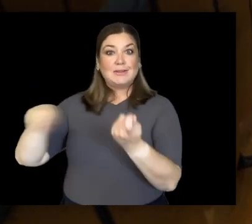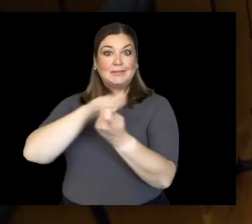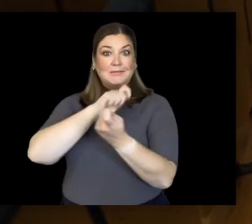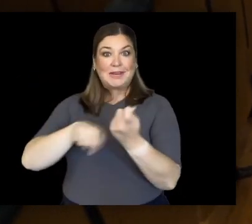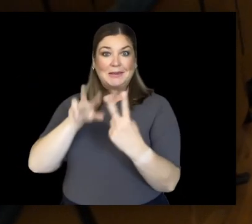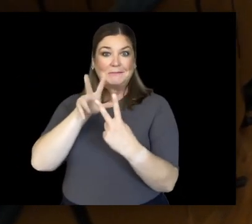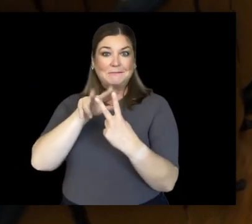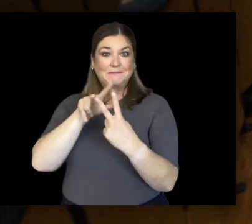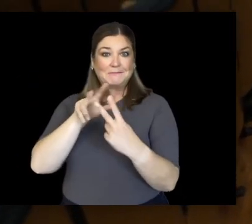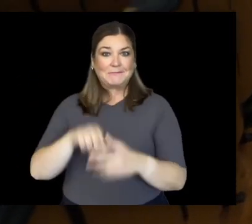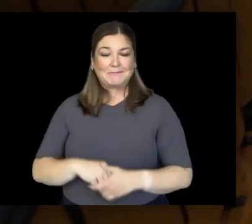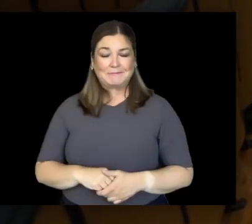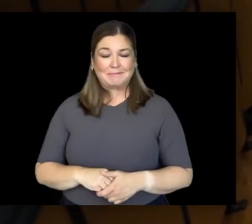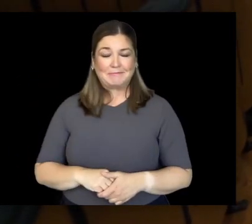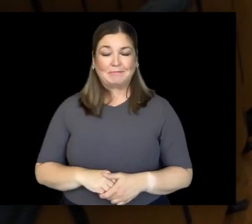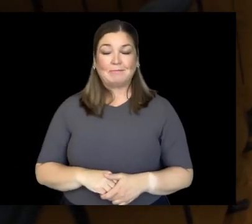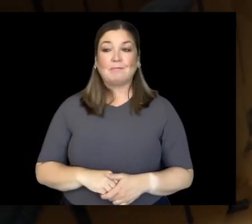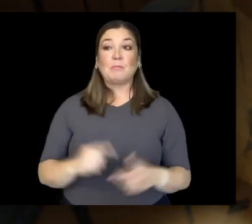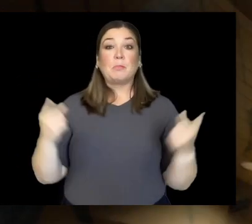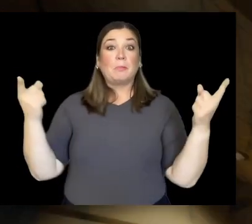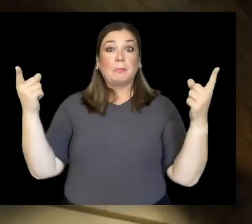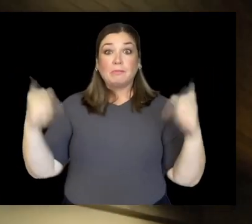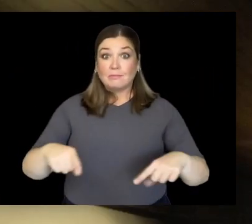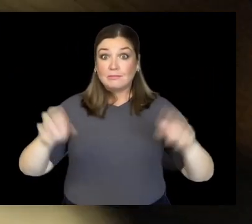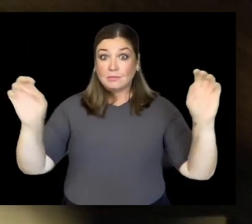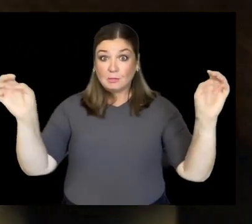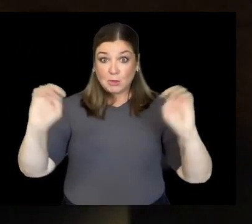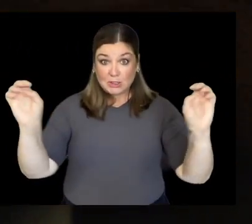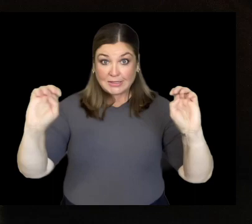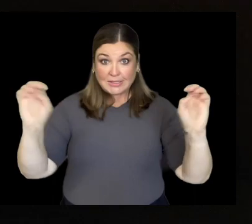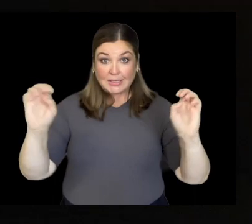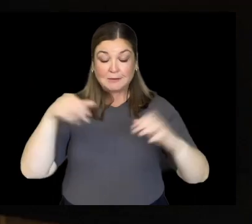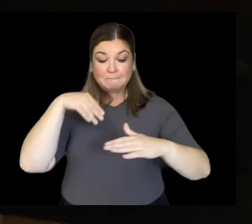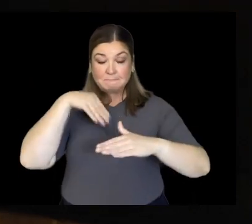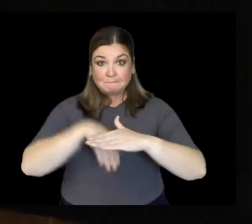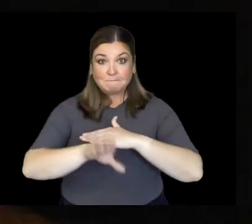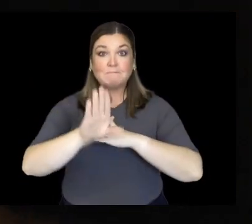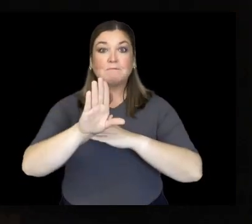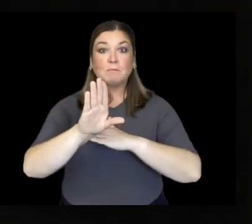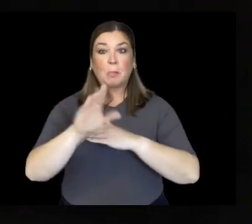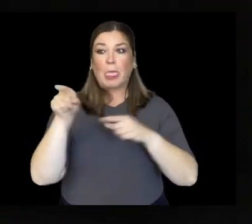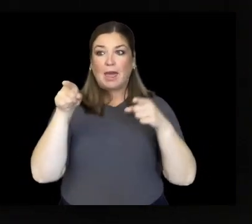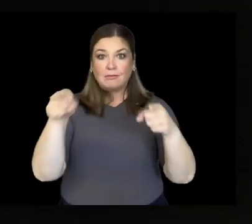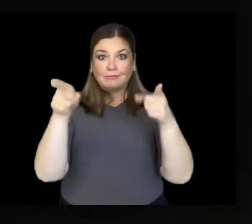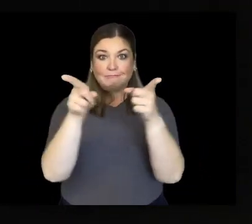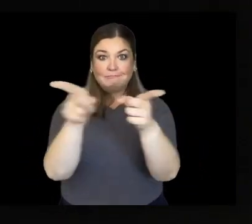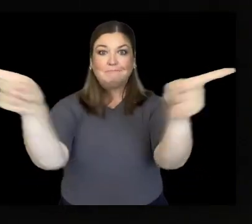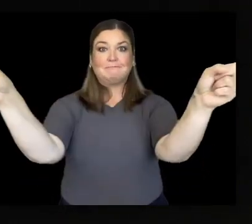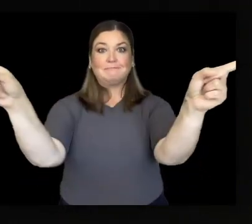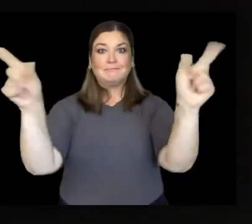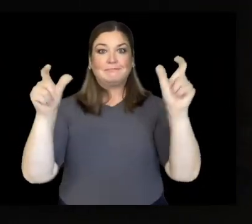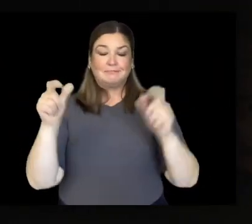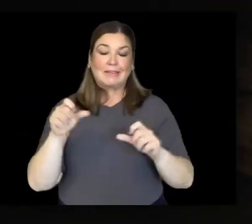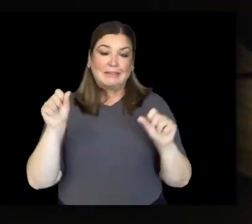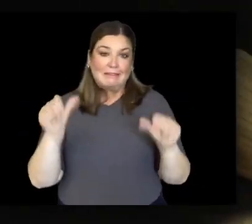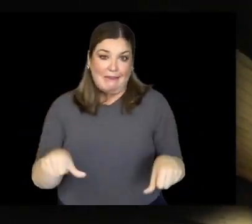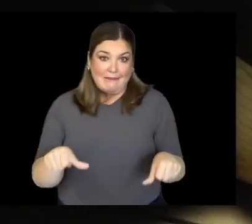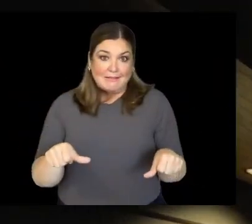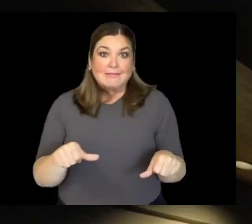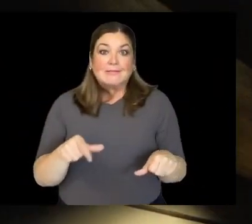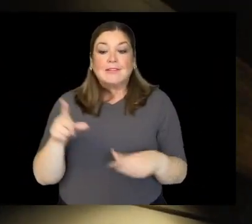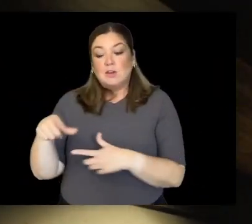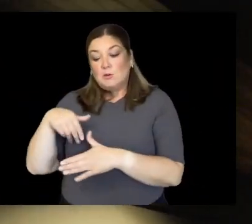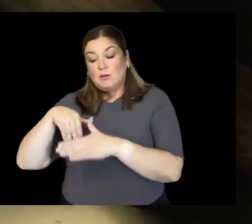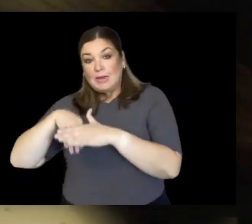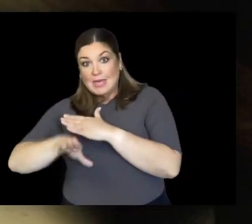about these seats. There are emergency exits near the front of the hall as well as the entrance you came in. Please remember, in